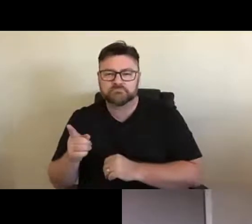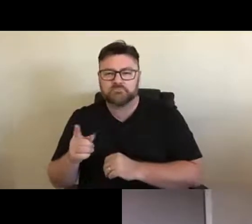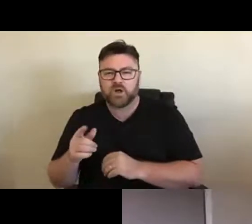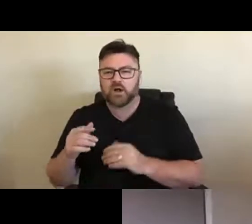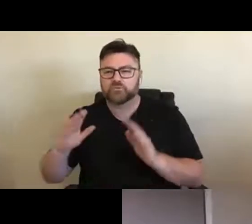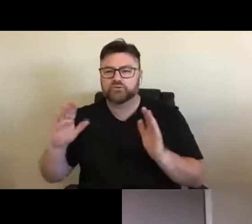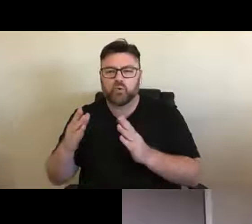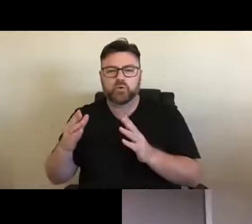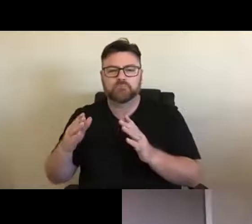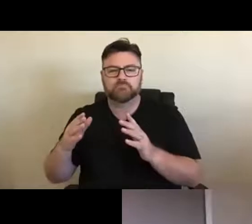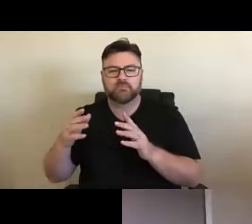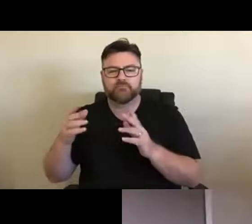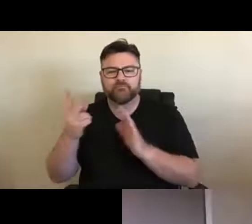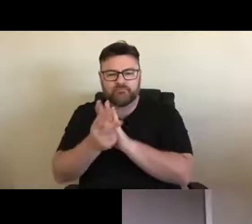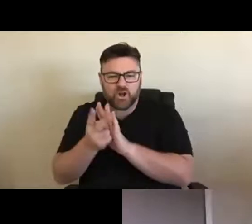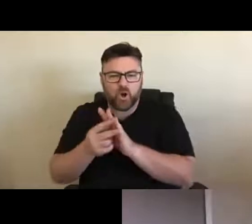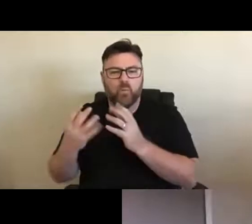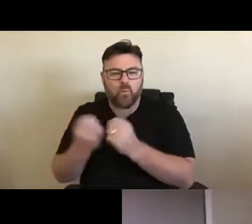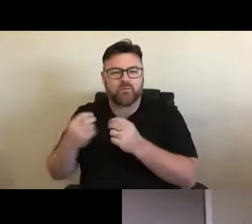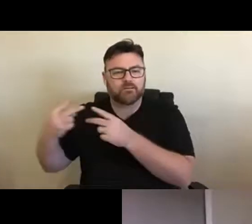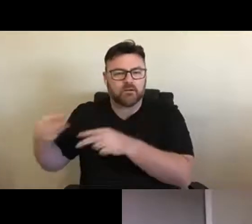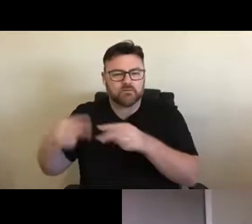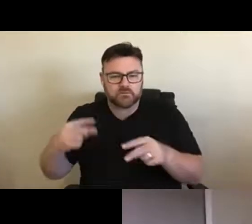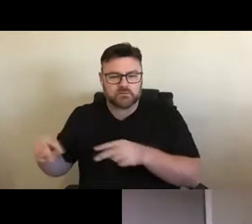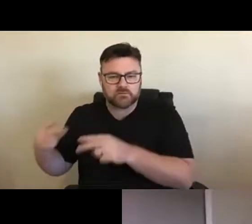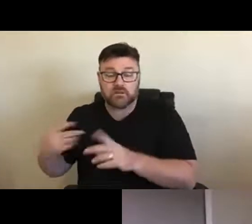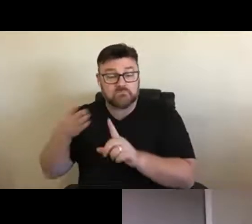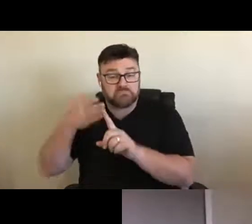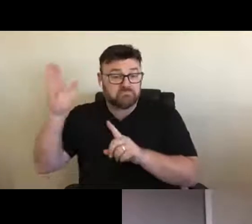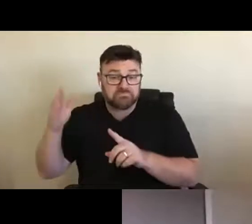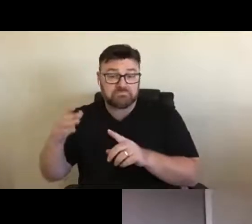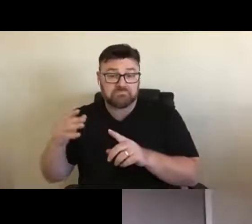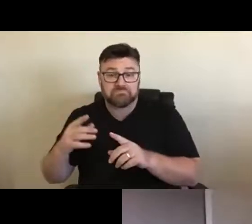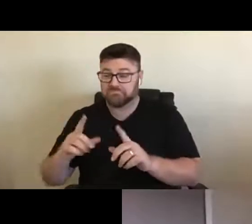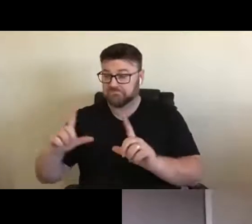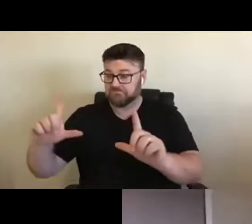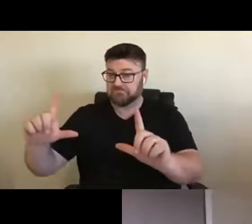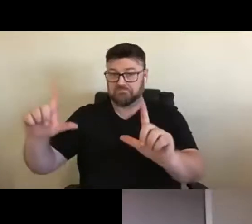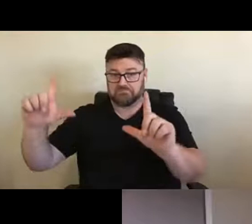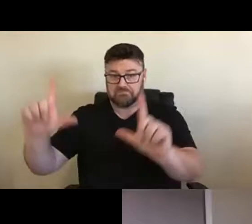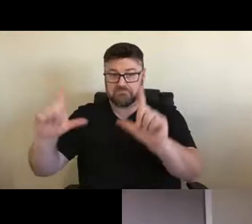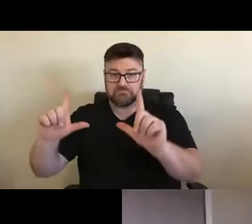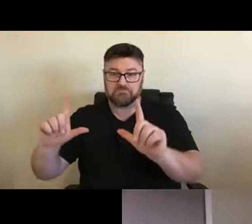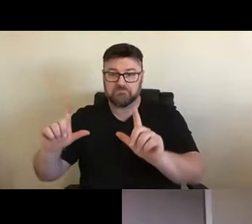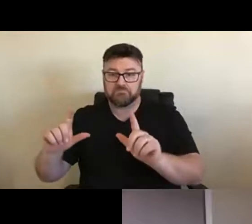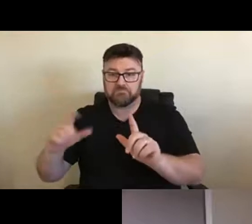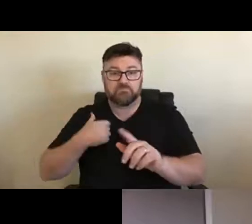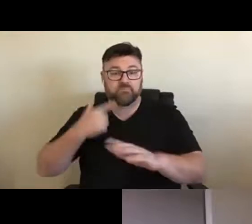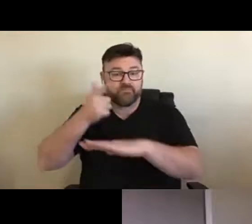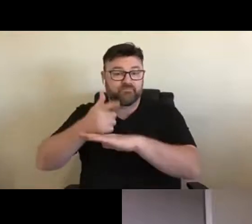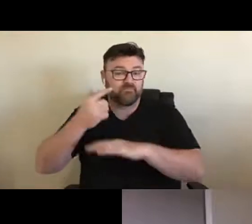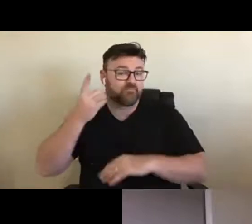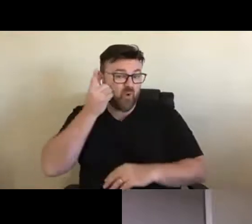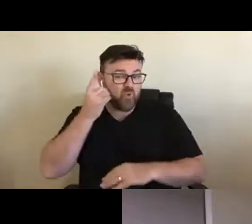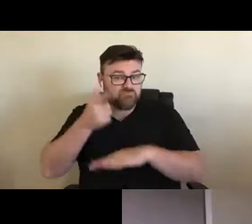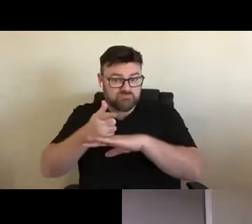videos, really, really simple, ubiquitous, single take dance videos that I use my mobile phone to record. And